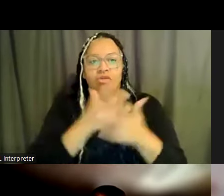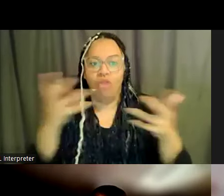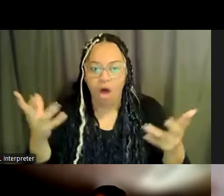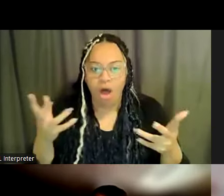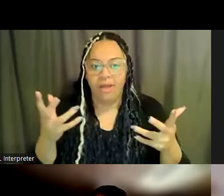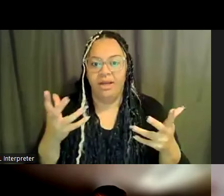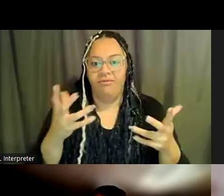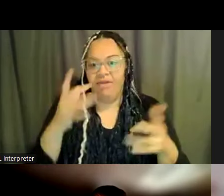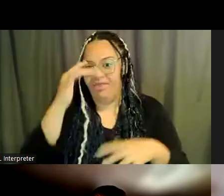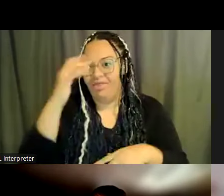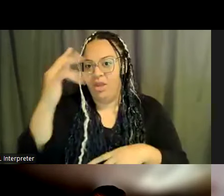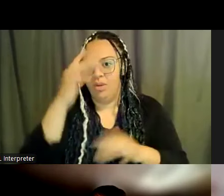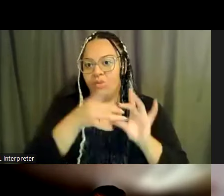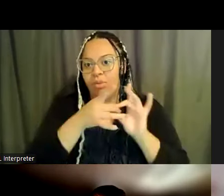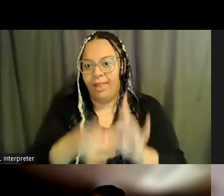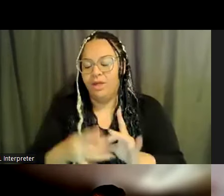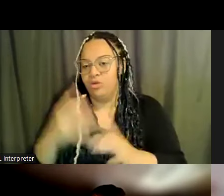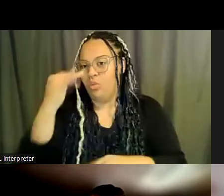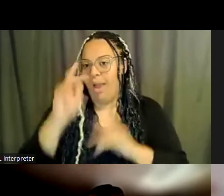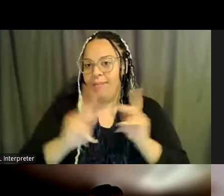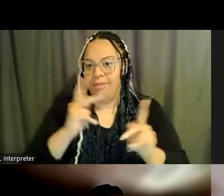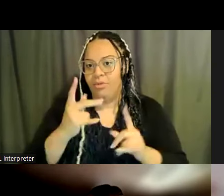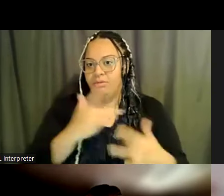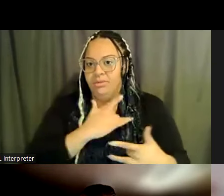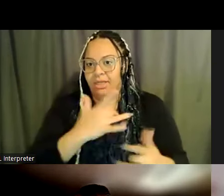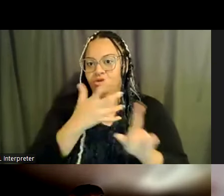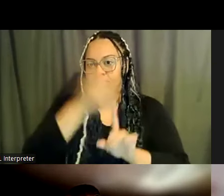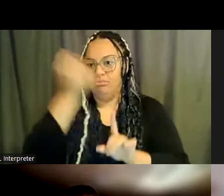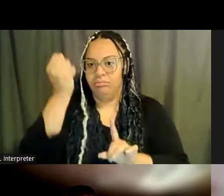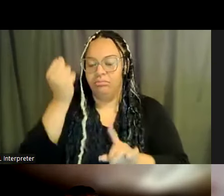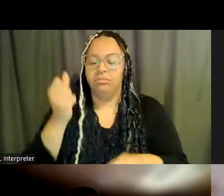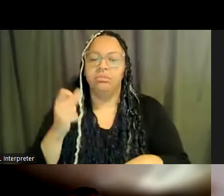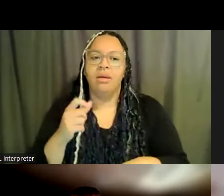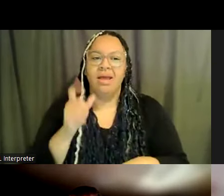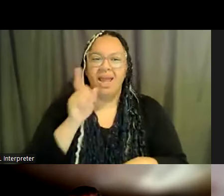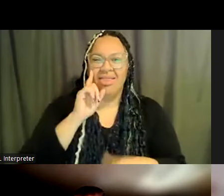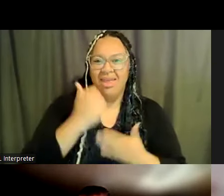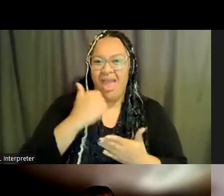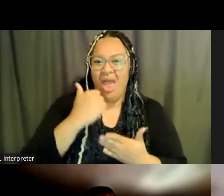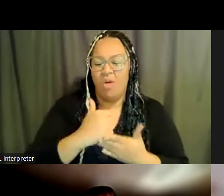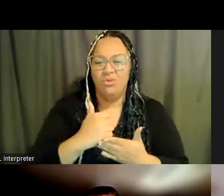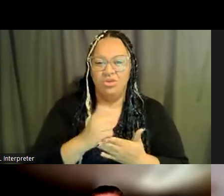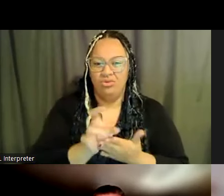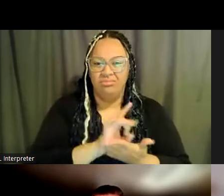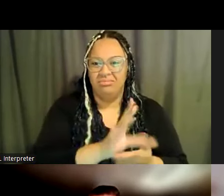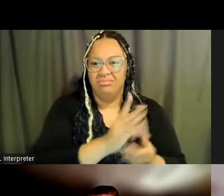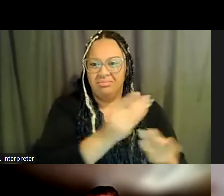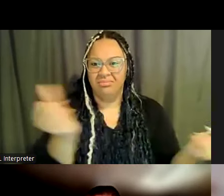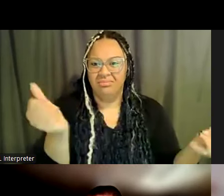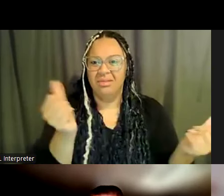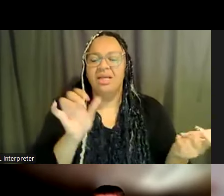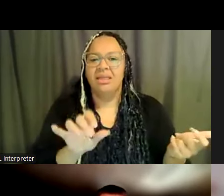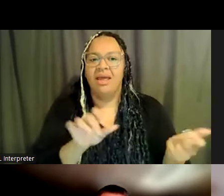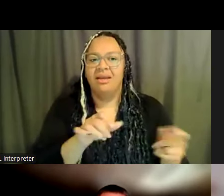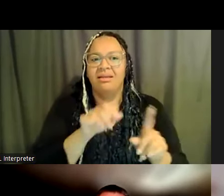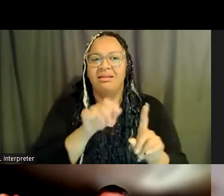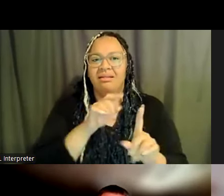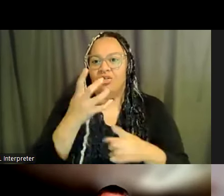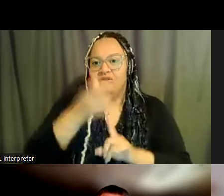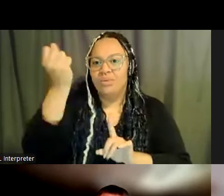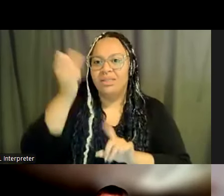And one of the things I think that it helps to dispel is that suicide is just this static thing. It's a switch that is